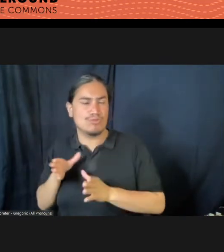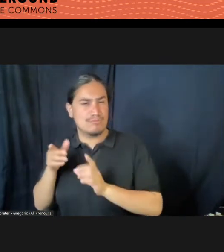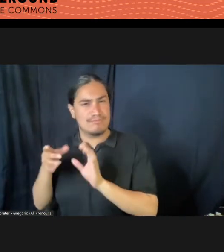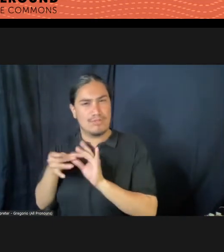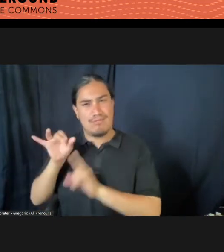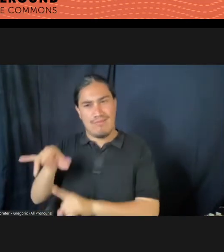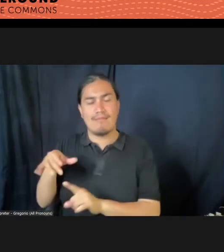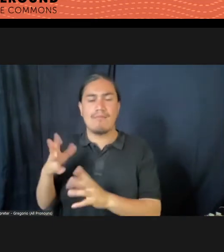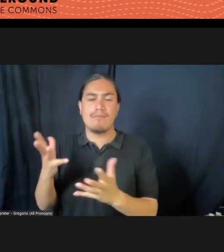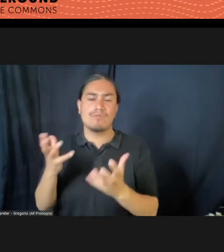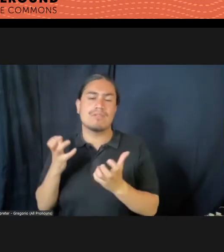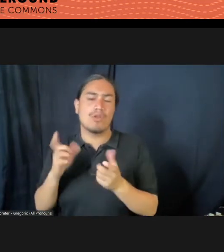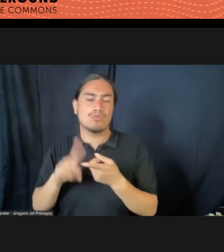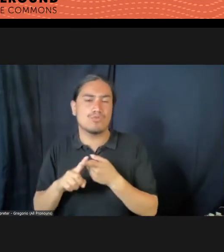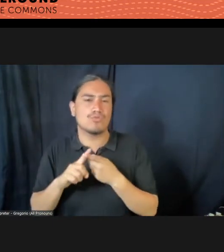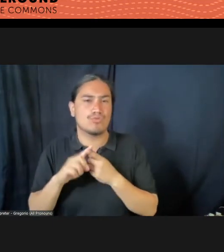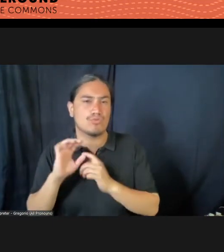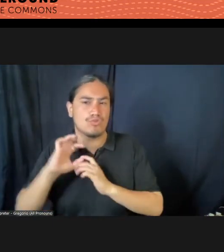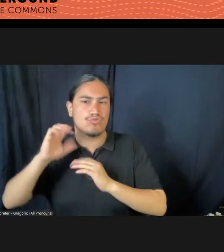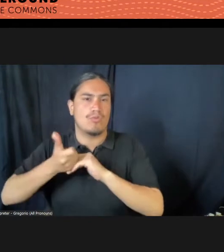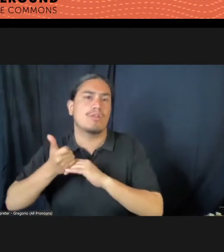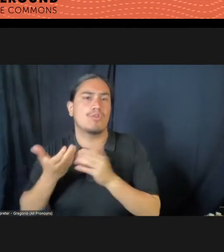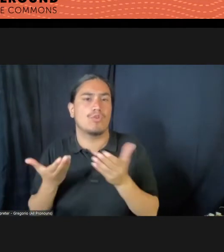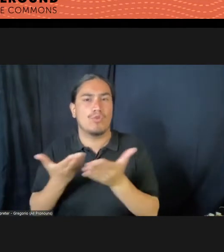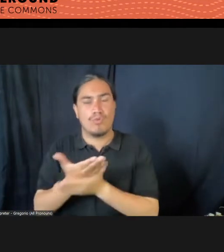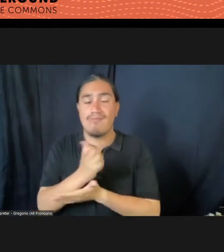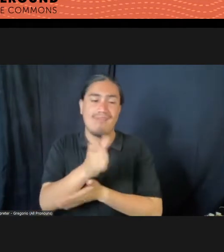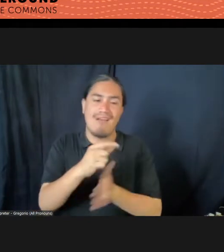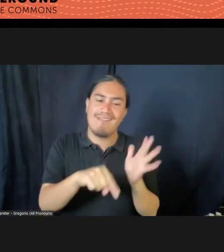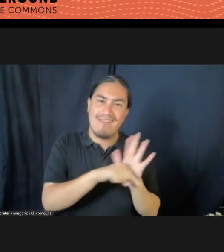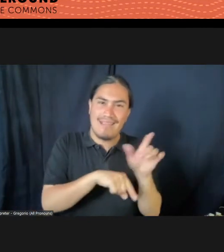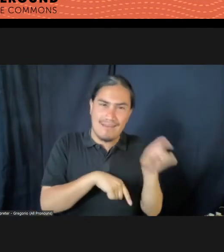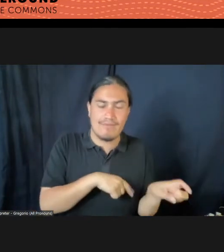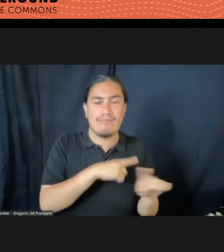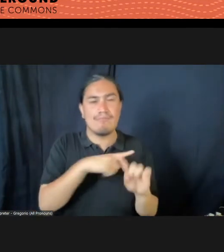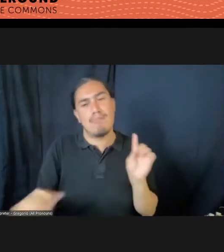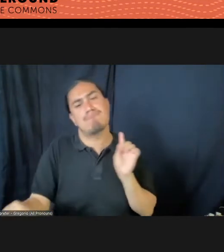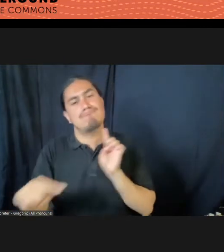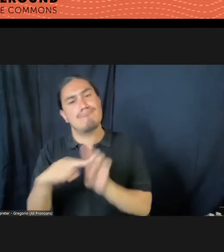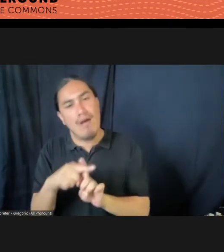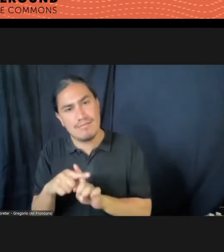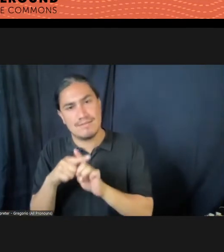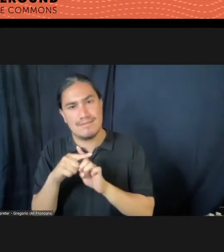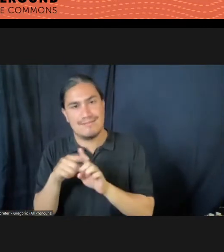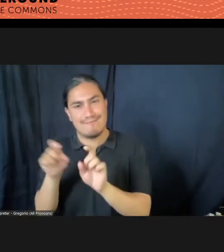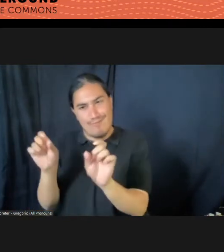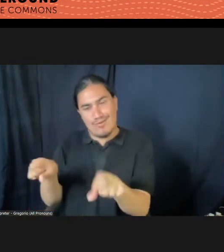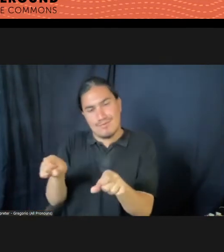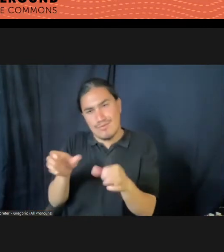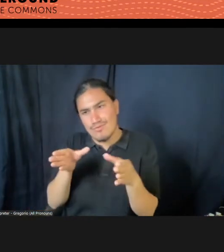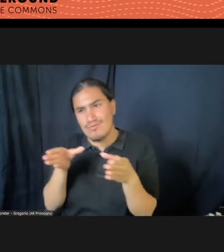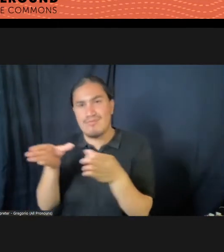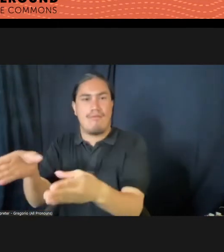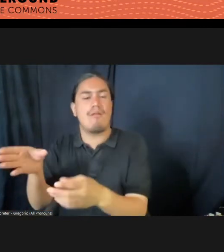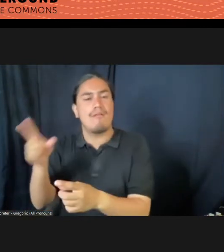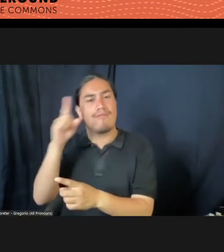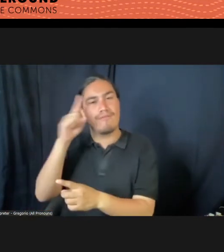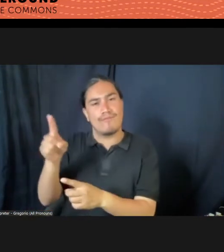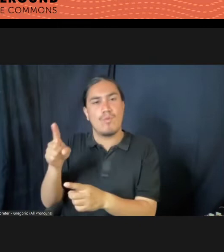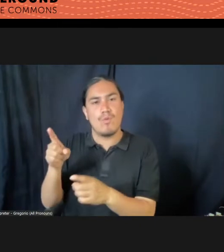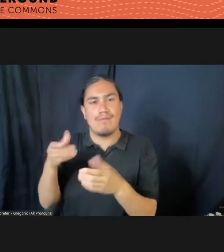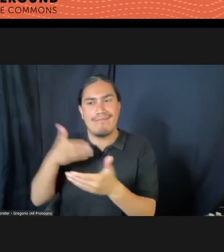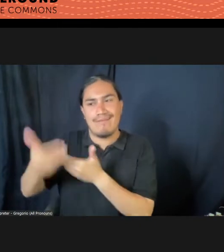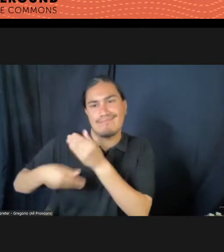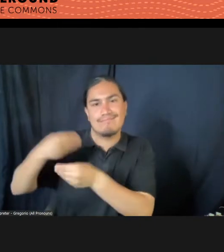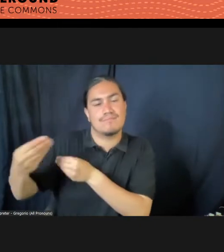desire to construct anew, not out of negative need, but positive potential, leaving for the next generation a more transformed